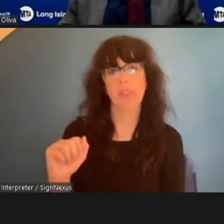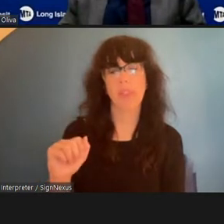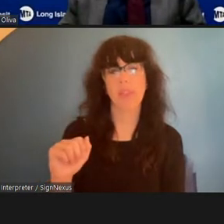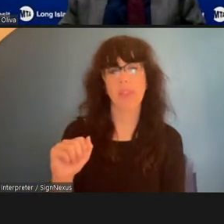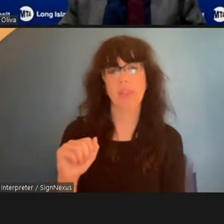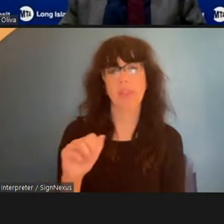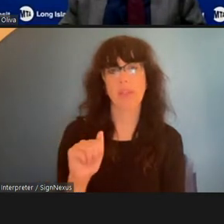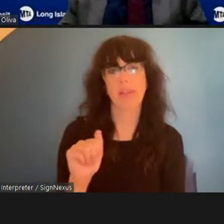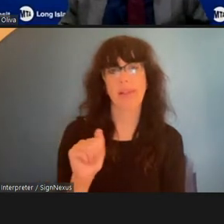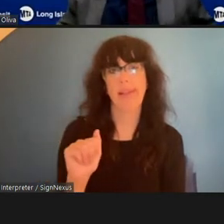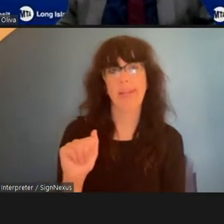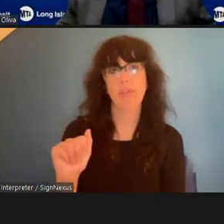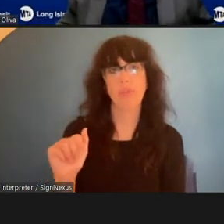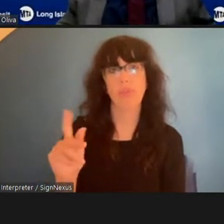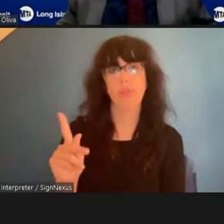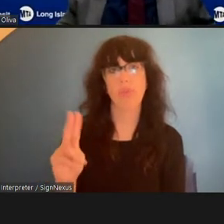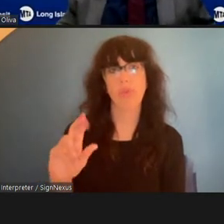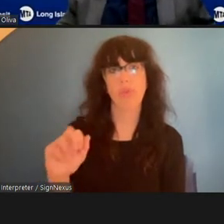andrew krug